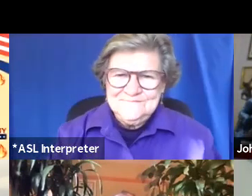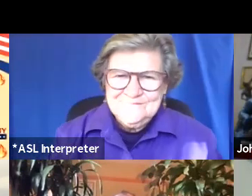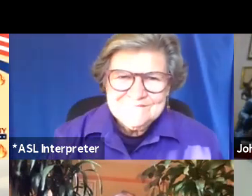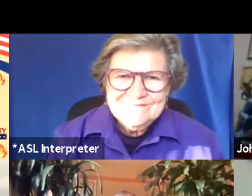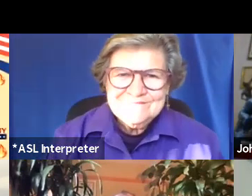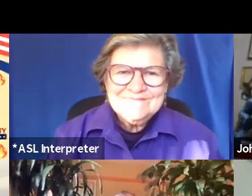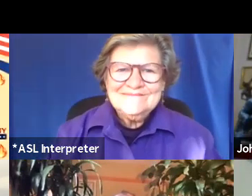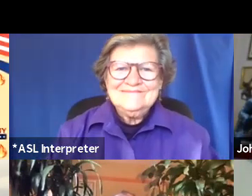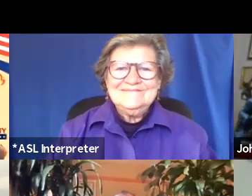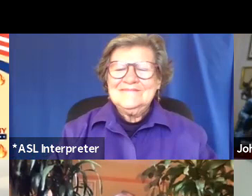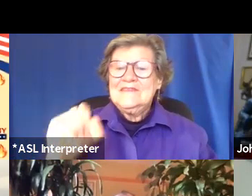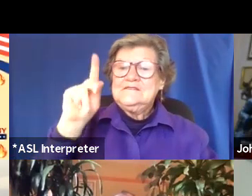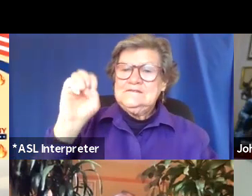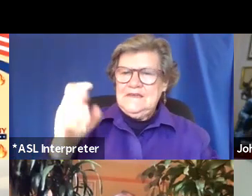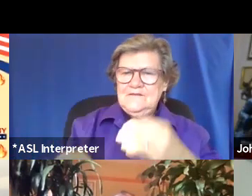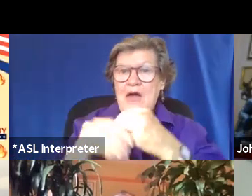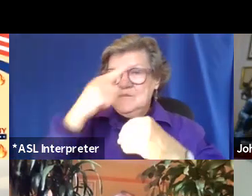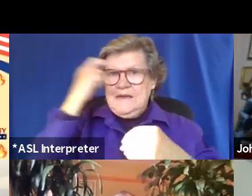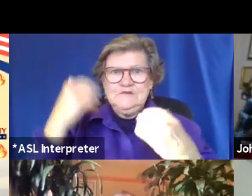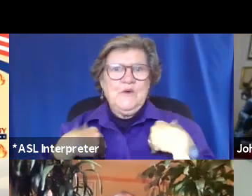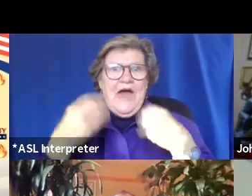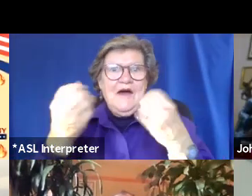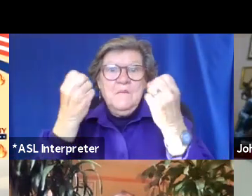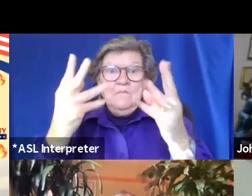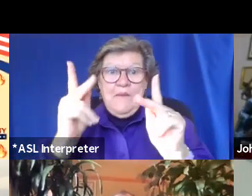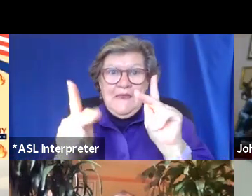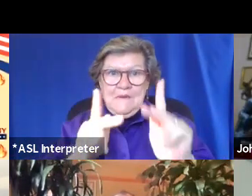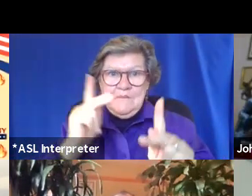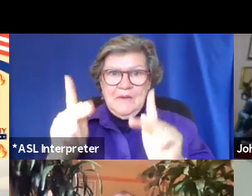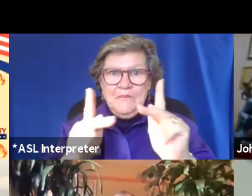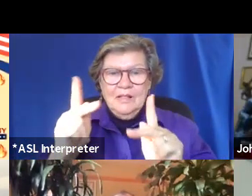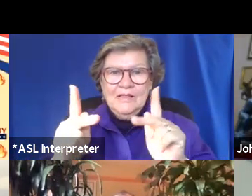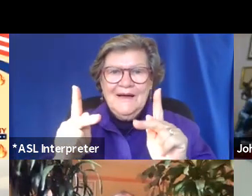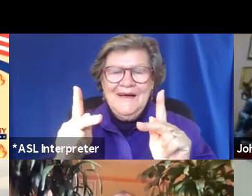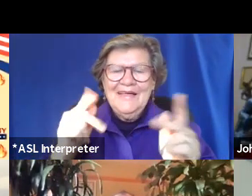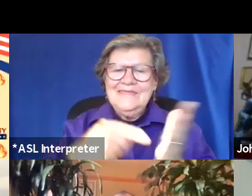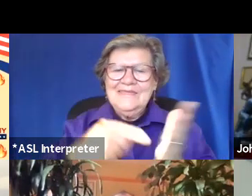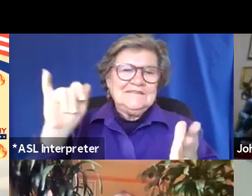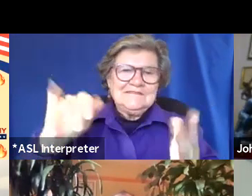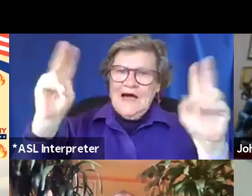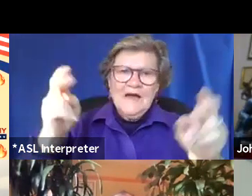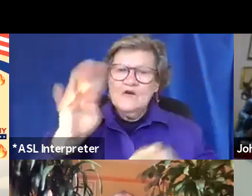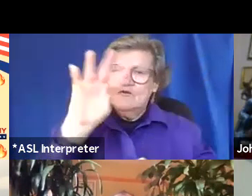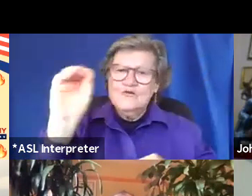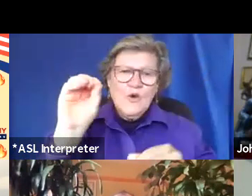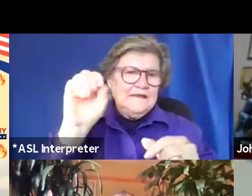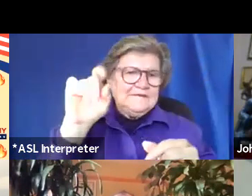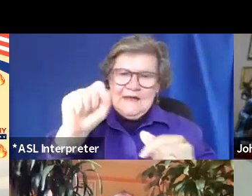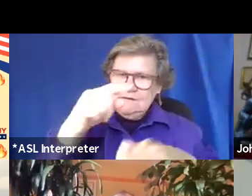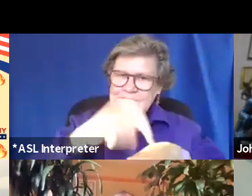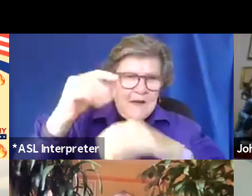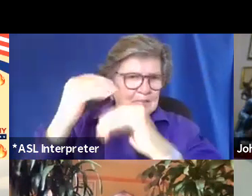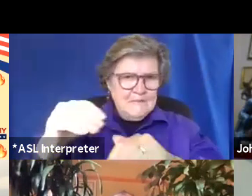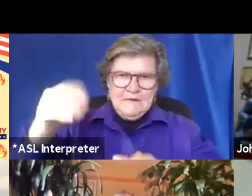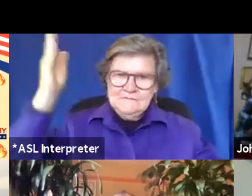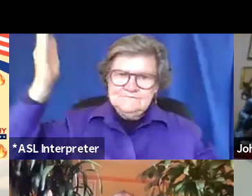And because we have so many people here, the introduction is like an elevator pitch, 40 seconds. You